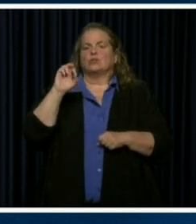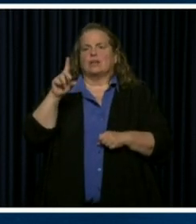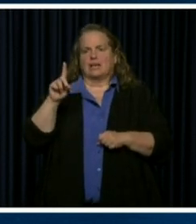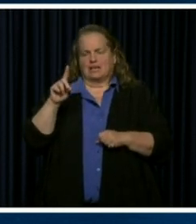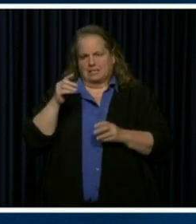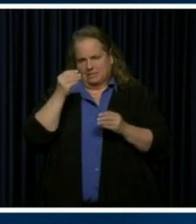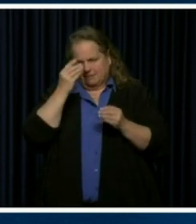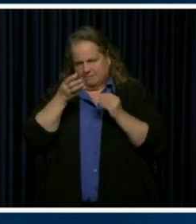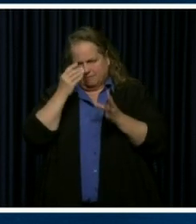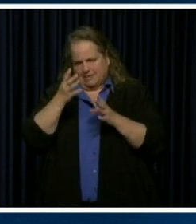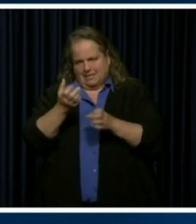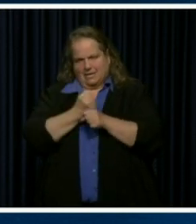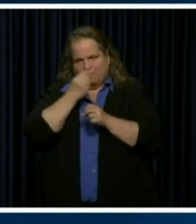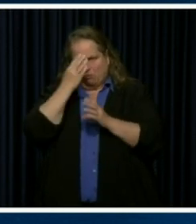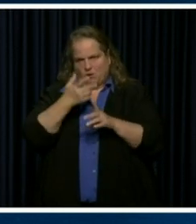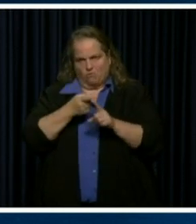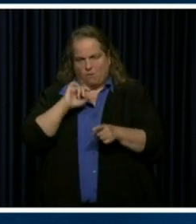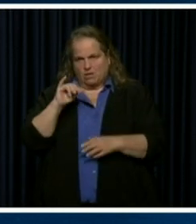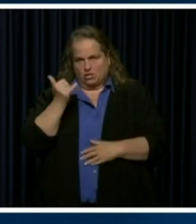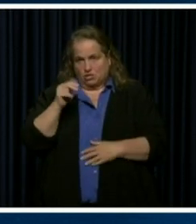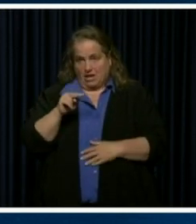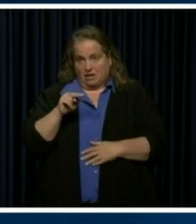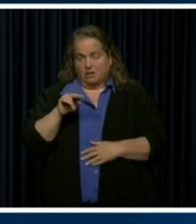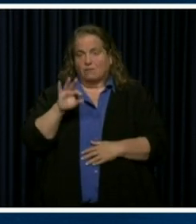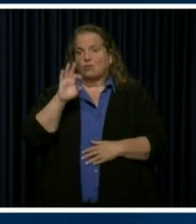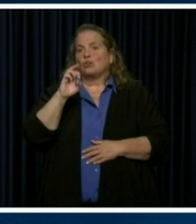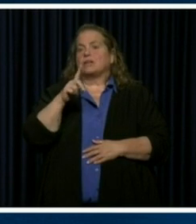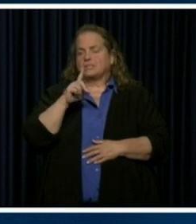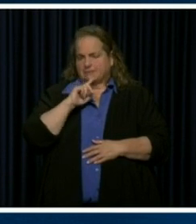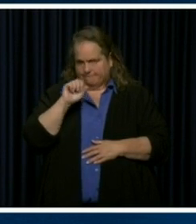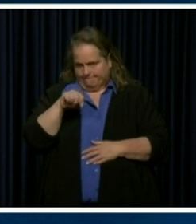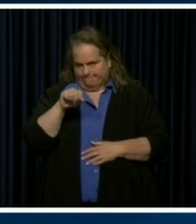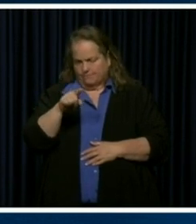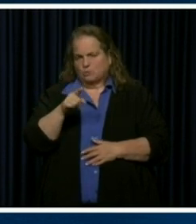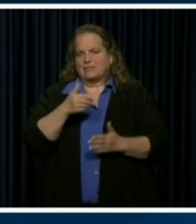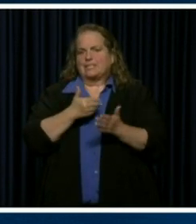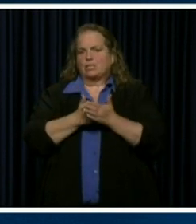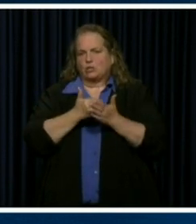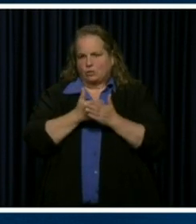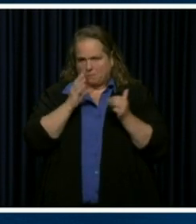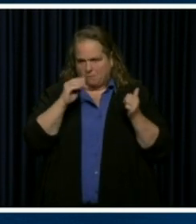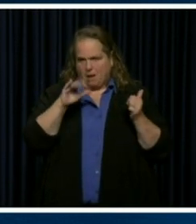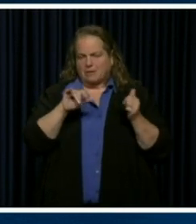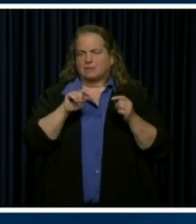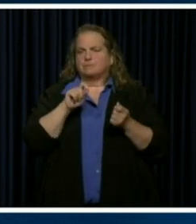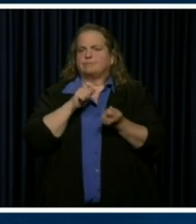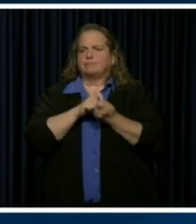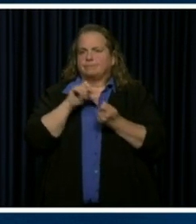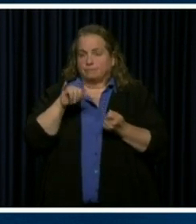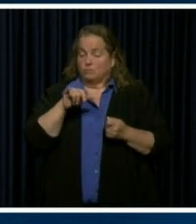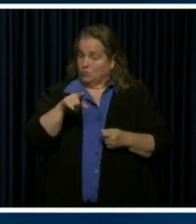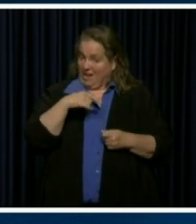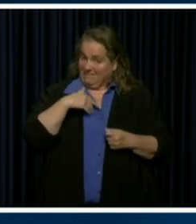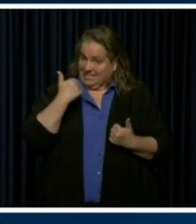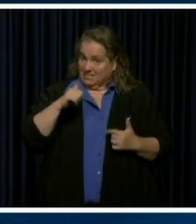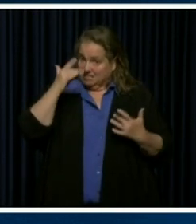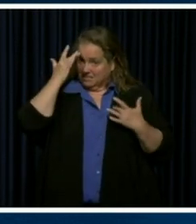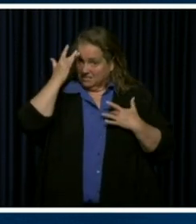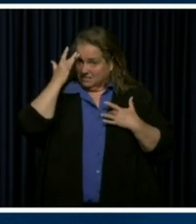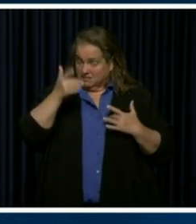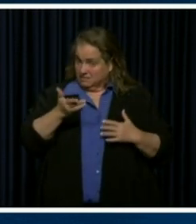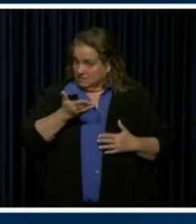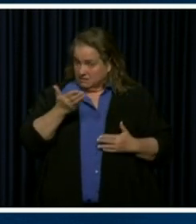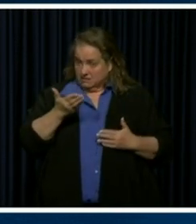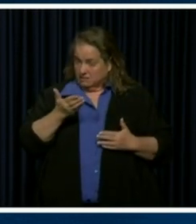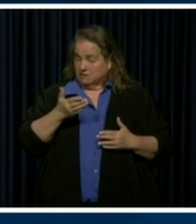information he needs from Jan. Fred confirms demographic information, asks Jan if she has been having any symptoms, and